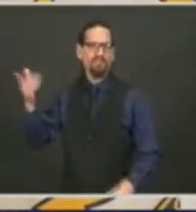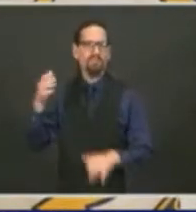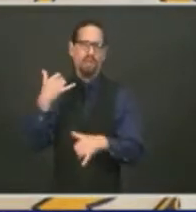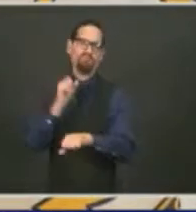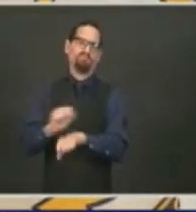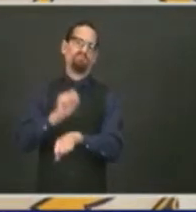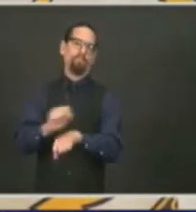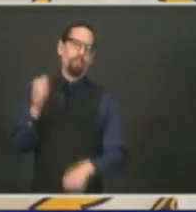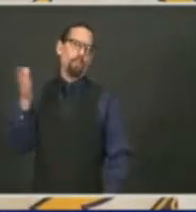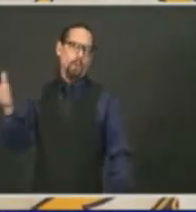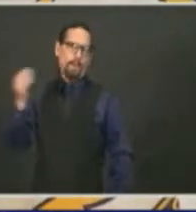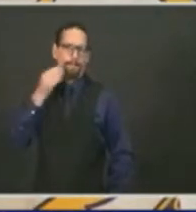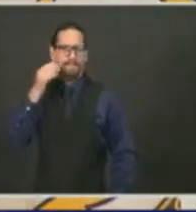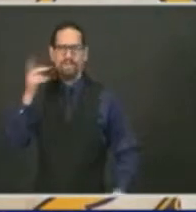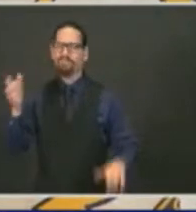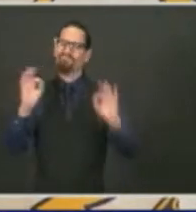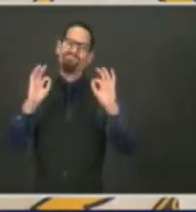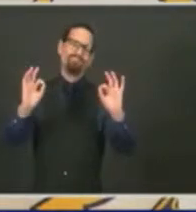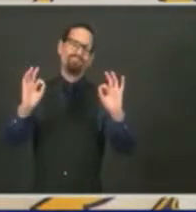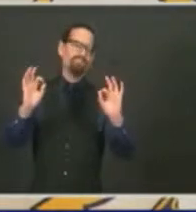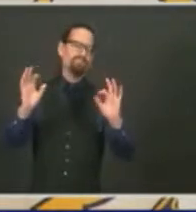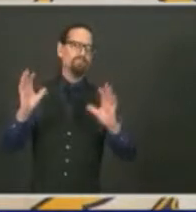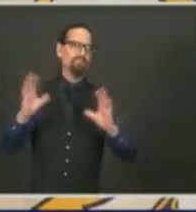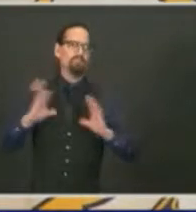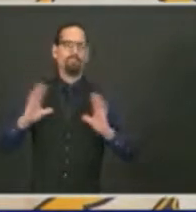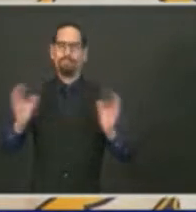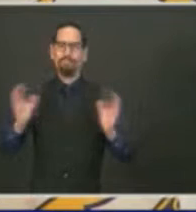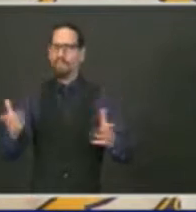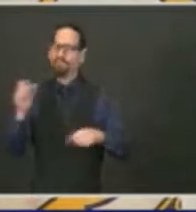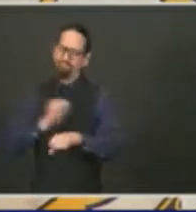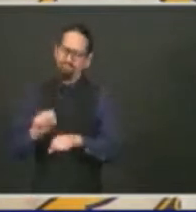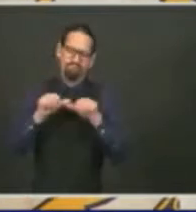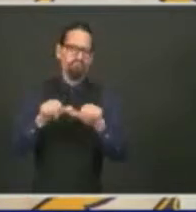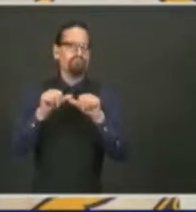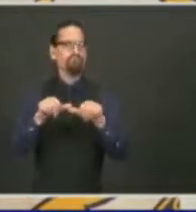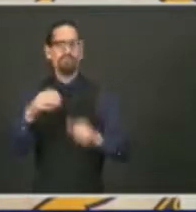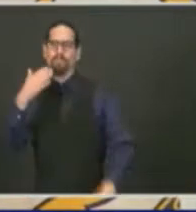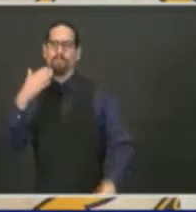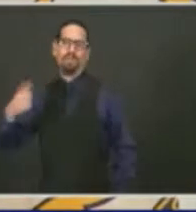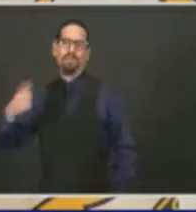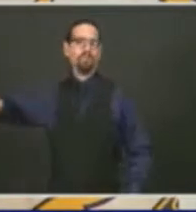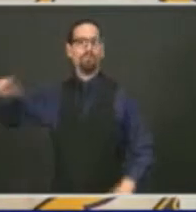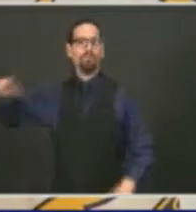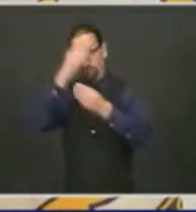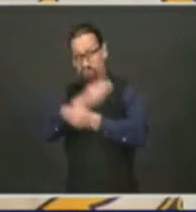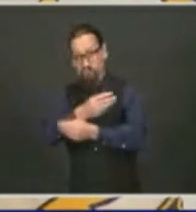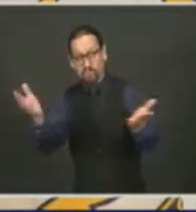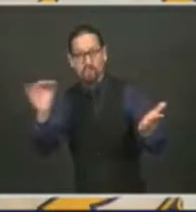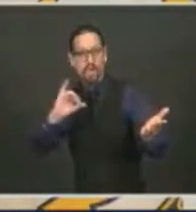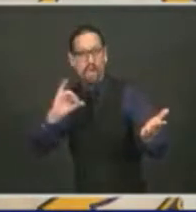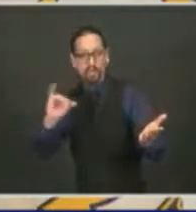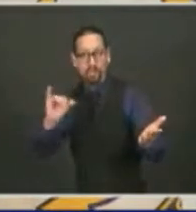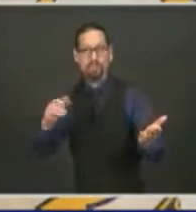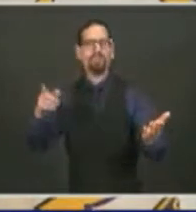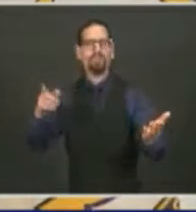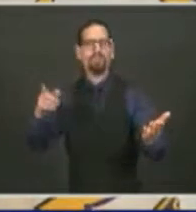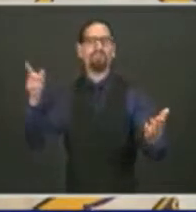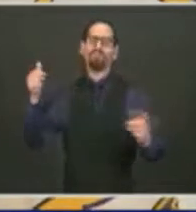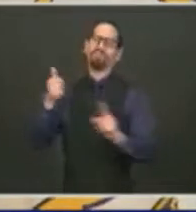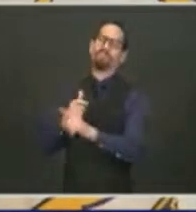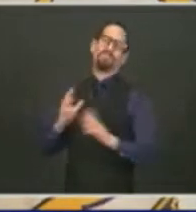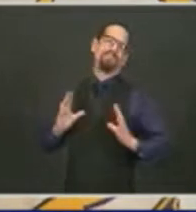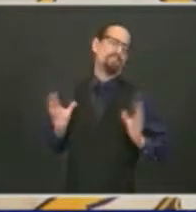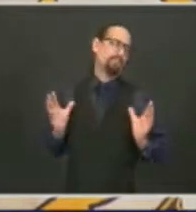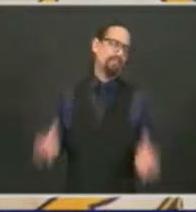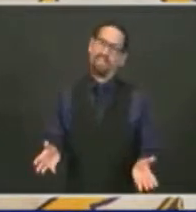to be amazing and hardworking, so I want to thank her and also reassure you that she's doing well. We have Dr.